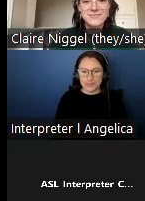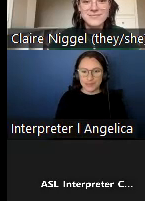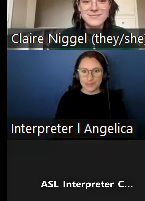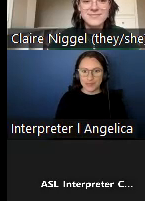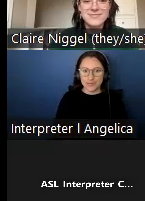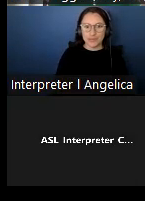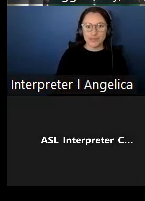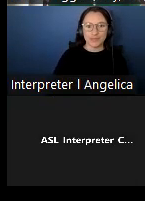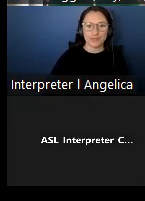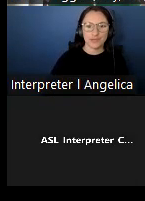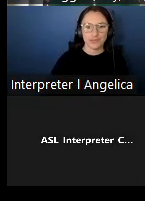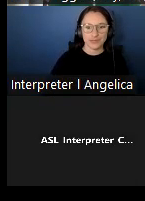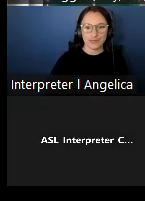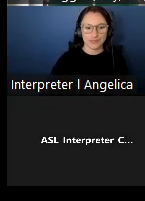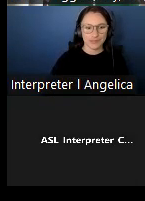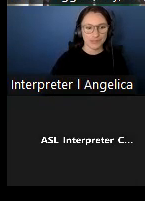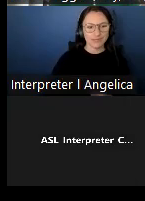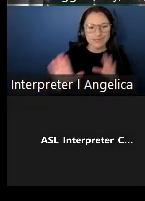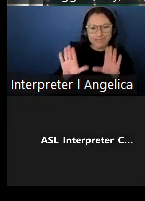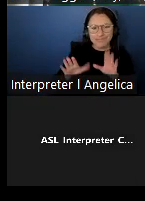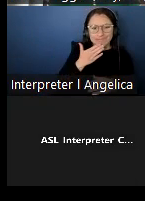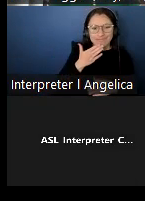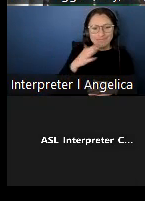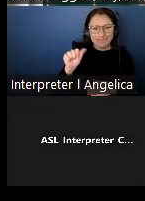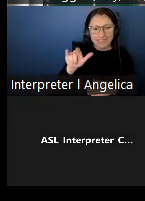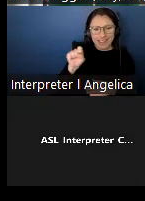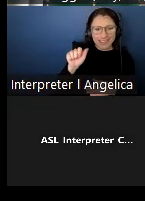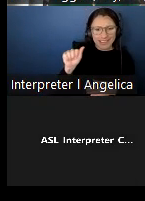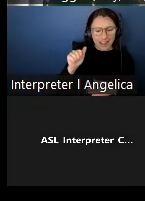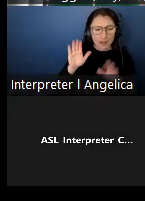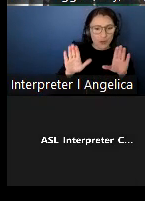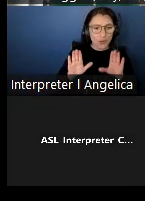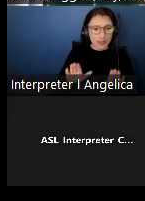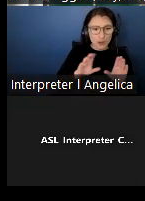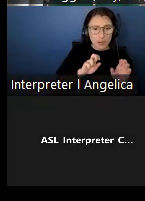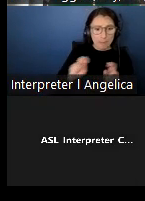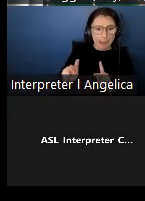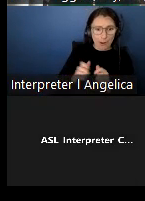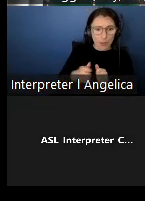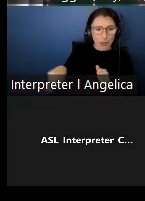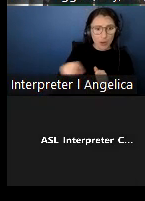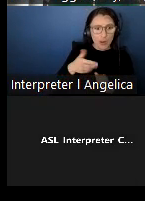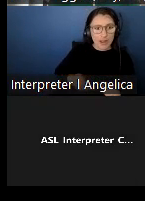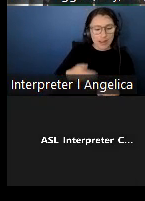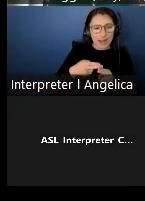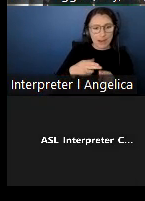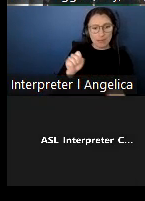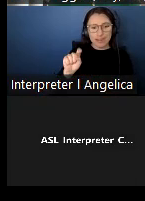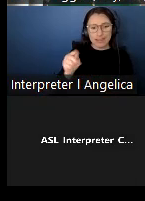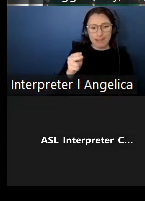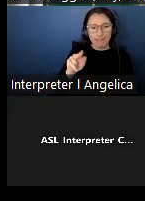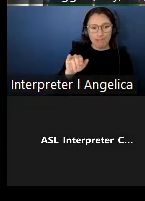Great. Thank you, Alyssa. And it's great to be back with you all this morning. Again, my name is Stephanie Ertis. I'm